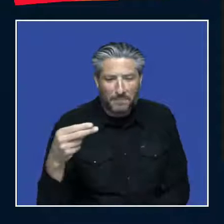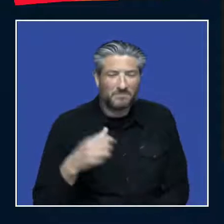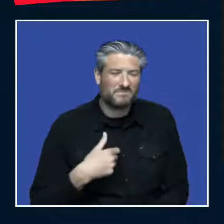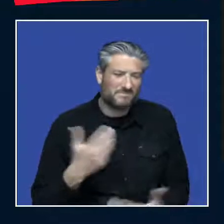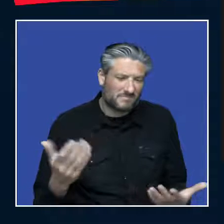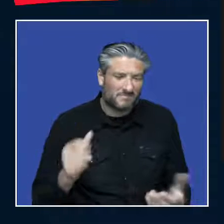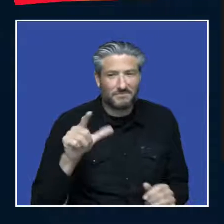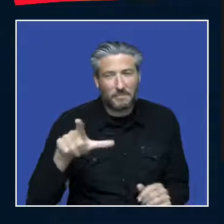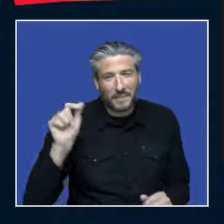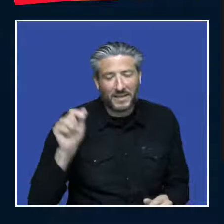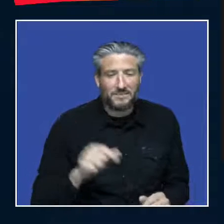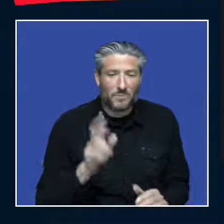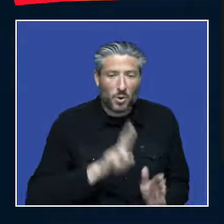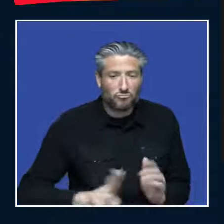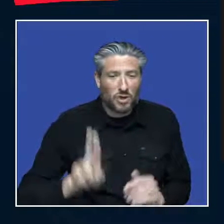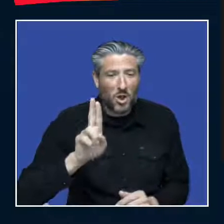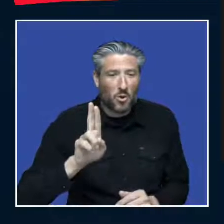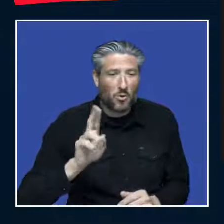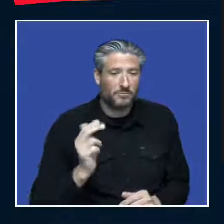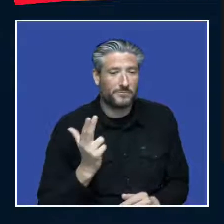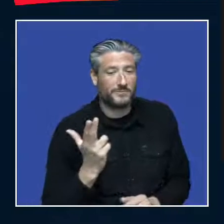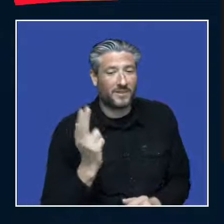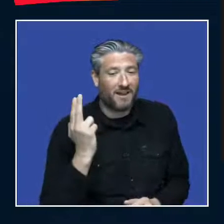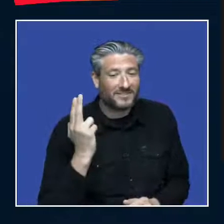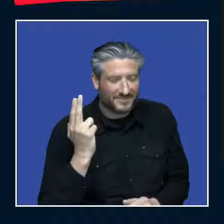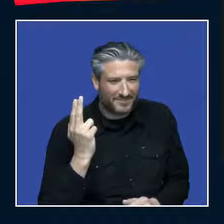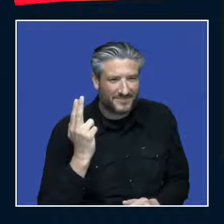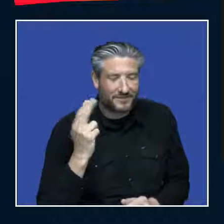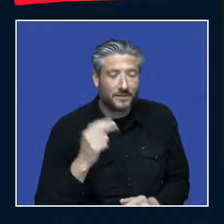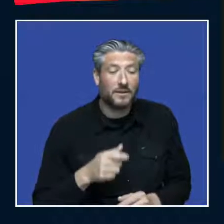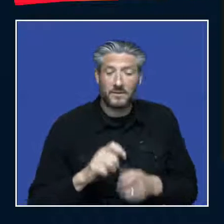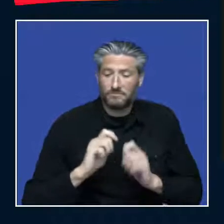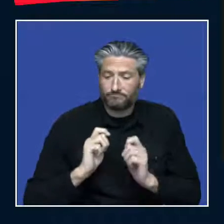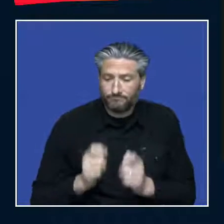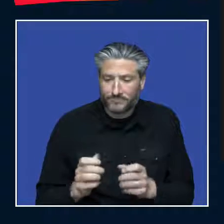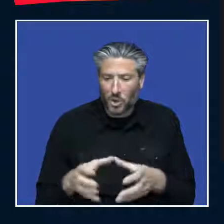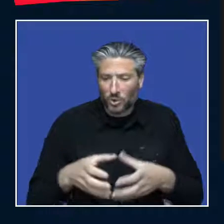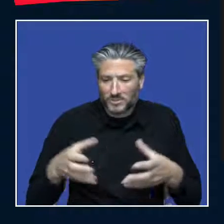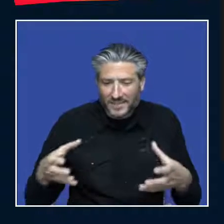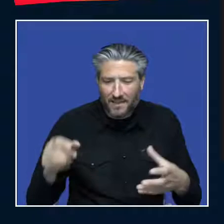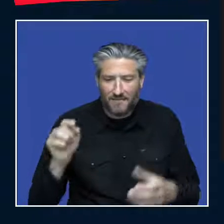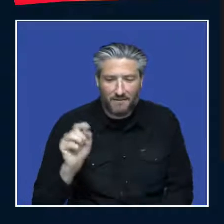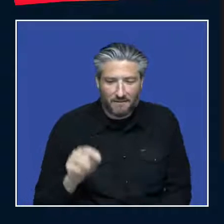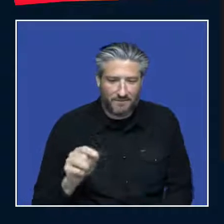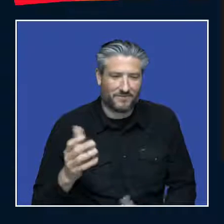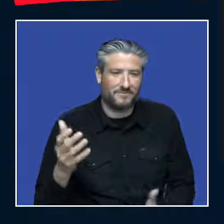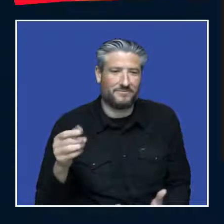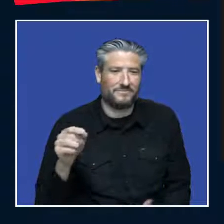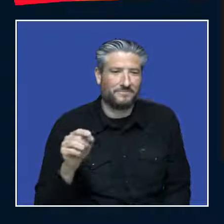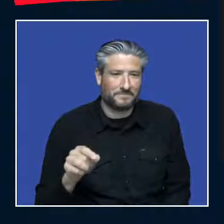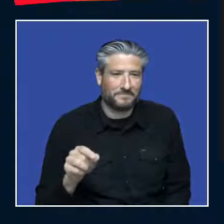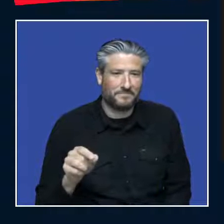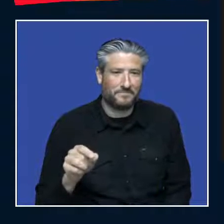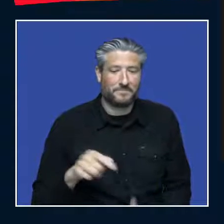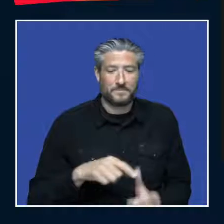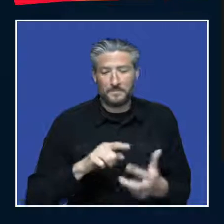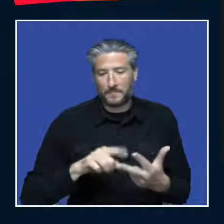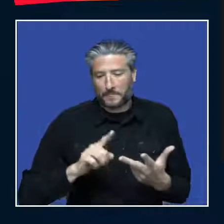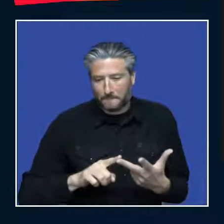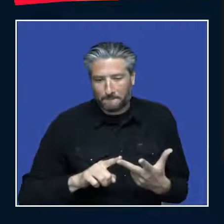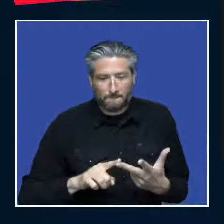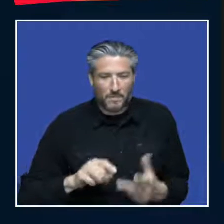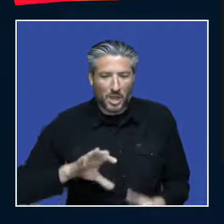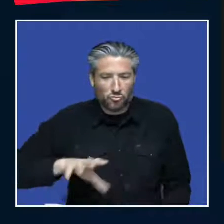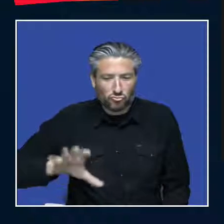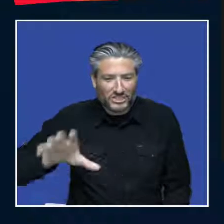Umbraco. I would choose the container, Docker container for publishing. I choose the region, so maybe Germany